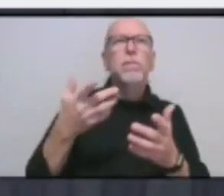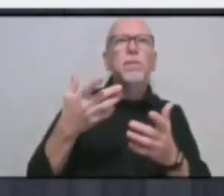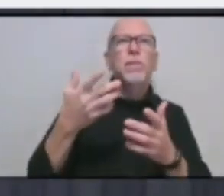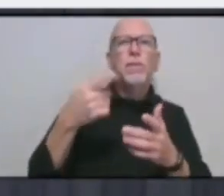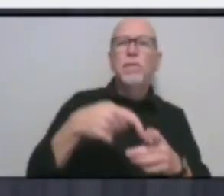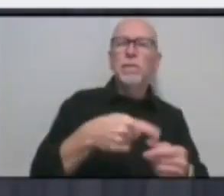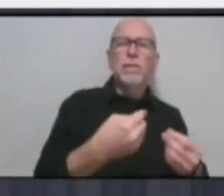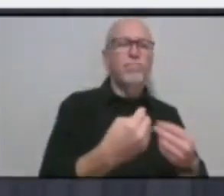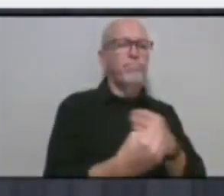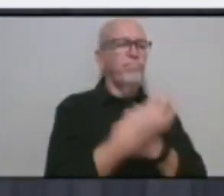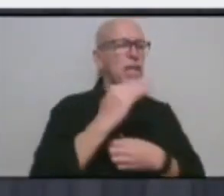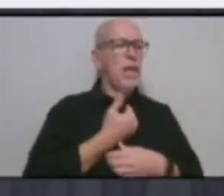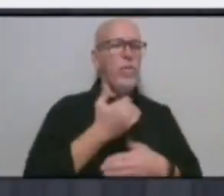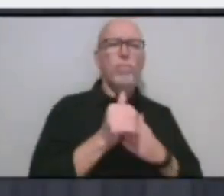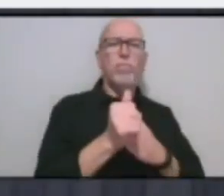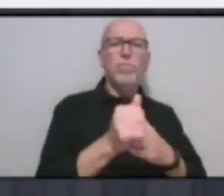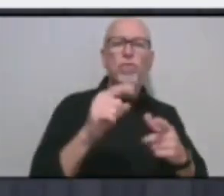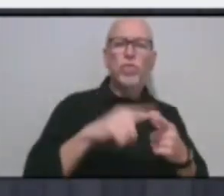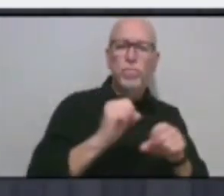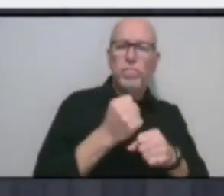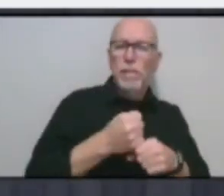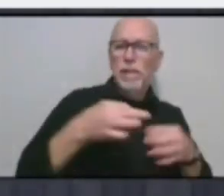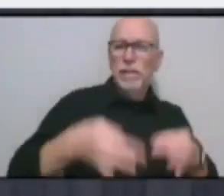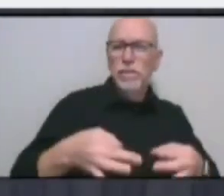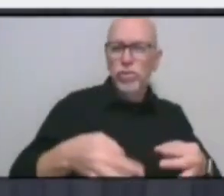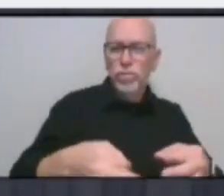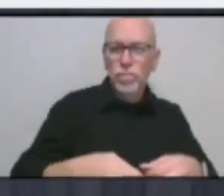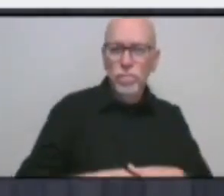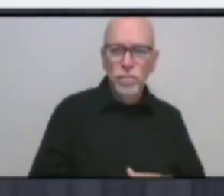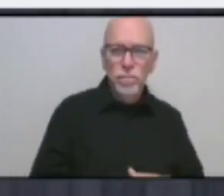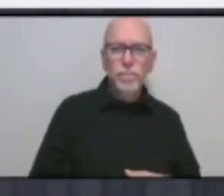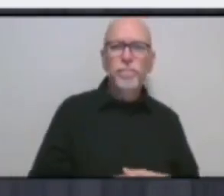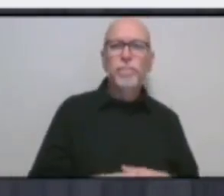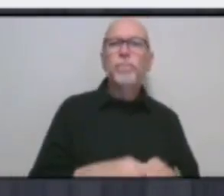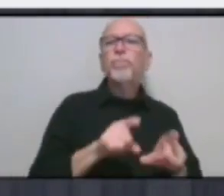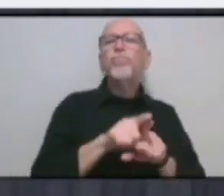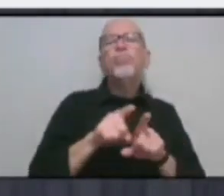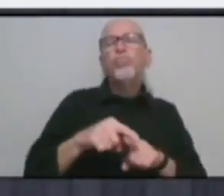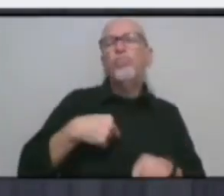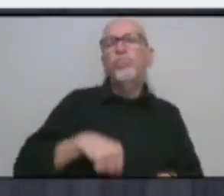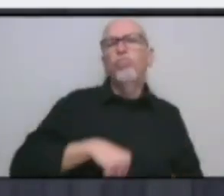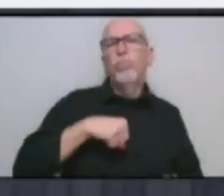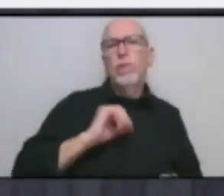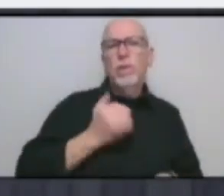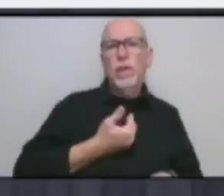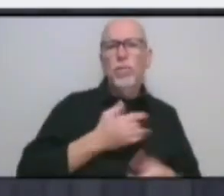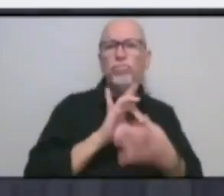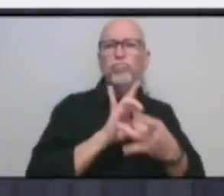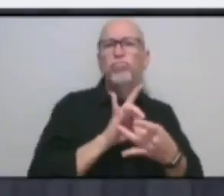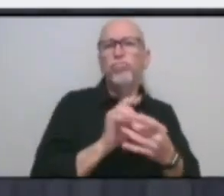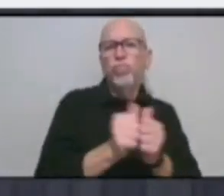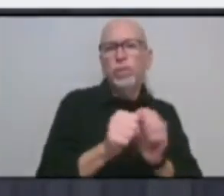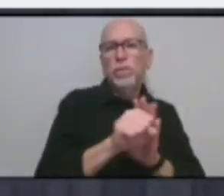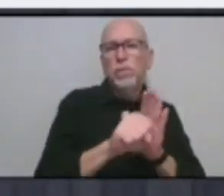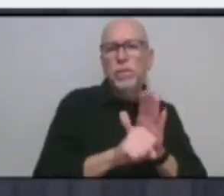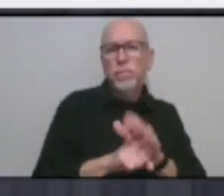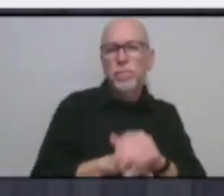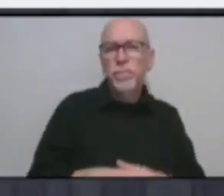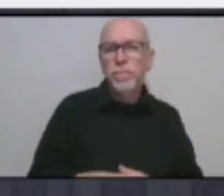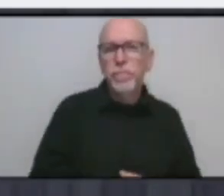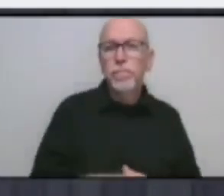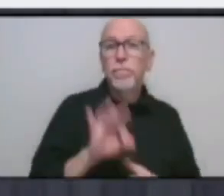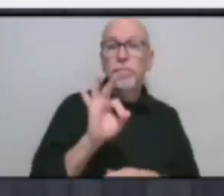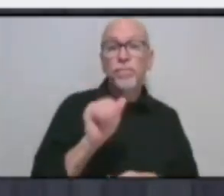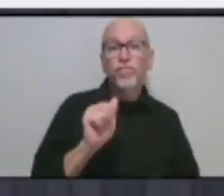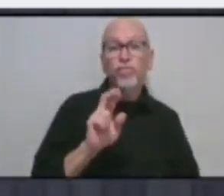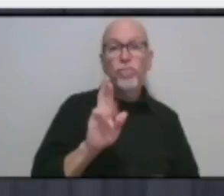help make these critical decisions. I'm also especially proud of our partnership with the state. You know, the Fairbanks School of